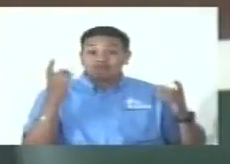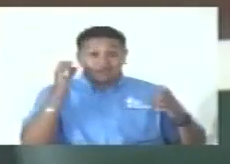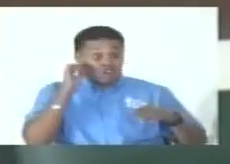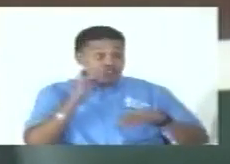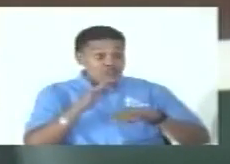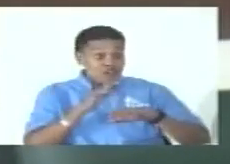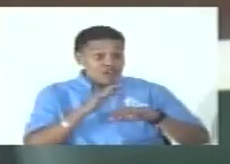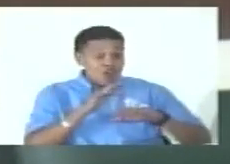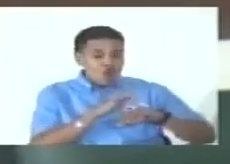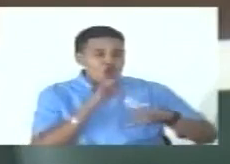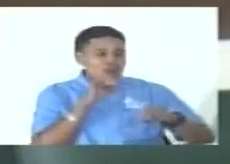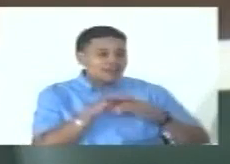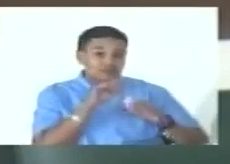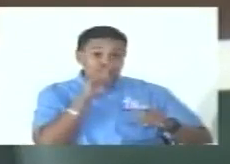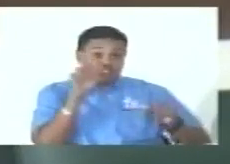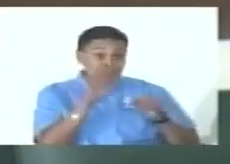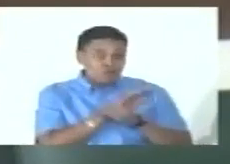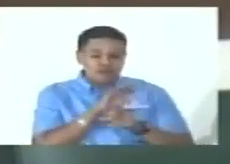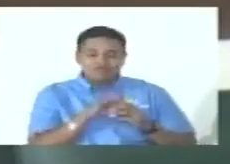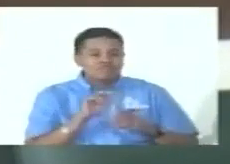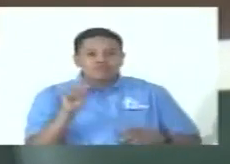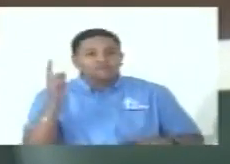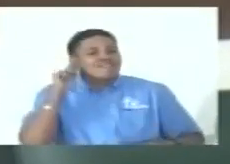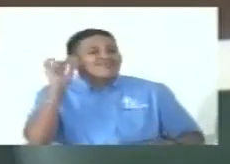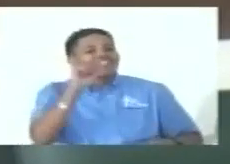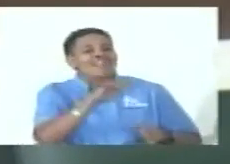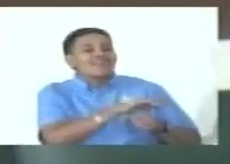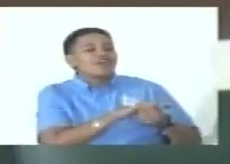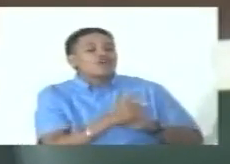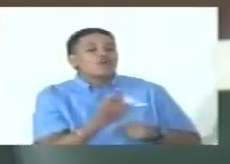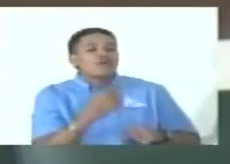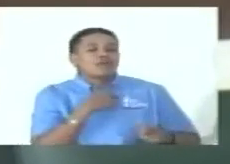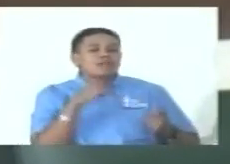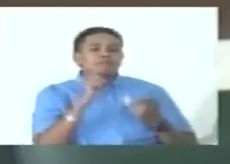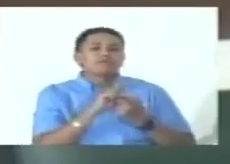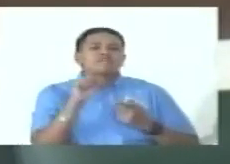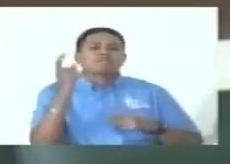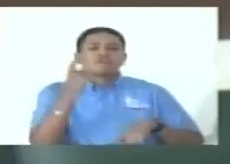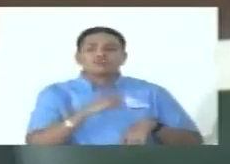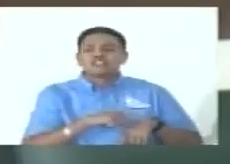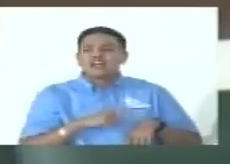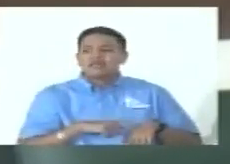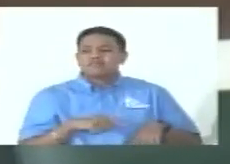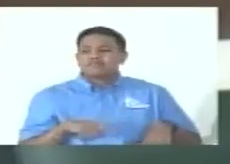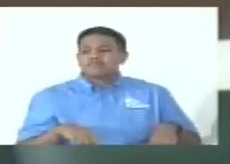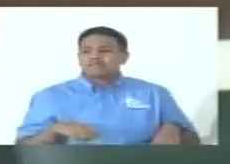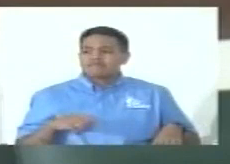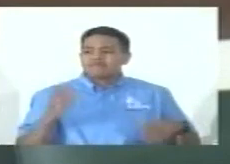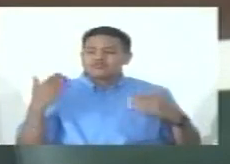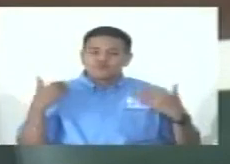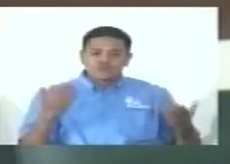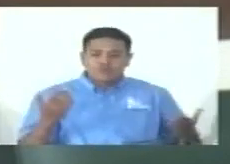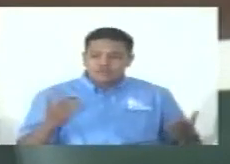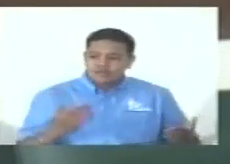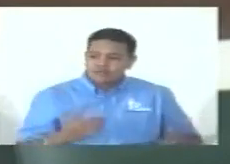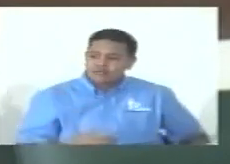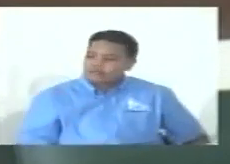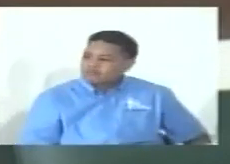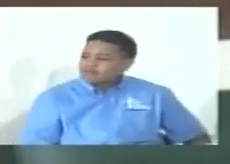during that time, I met her for the first time. And she took it all in strides.